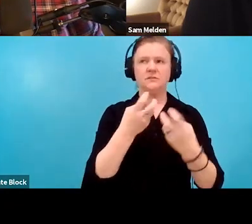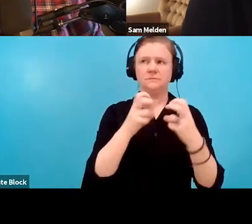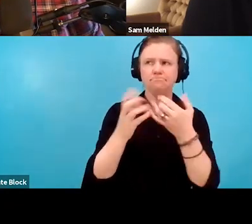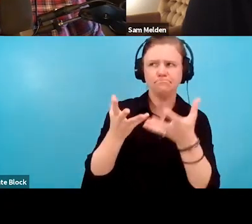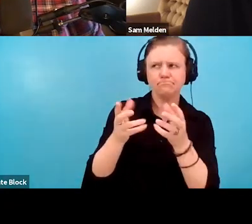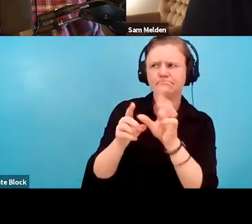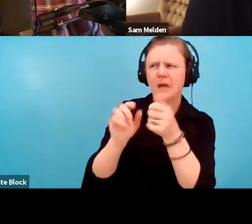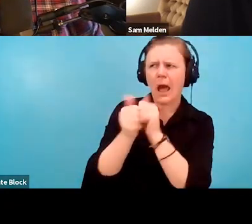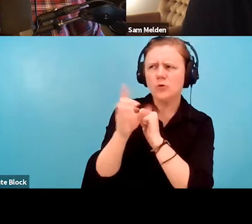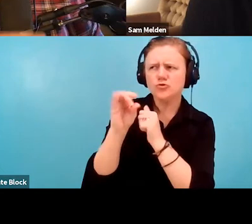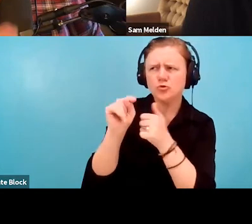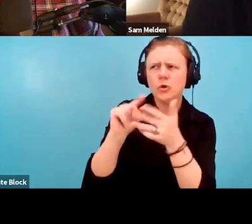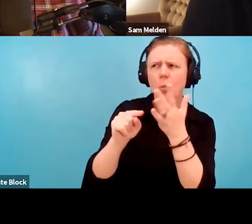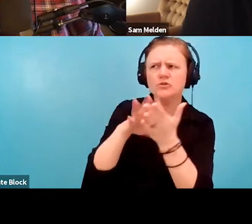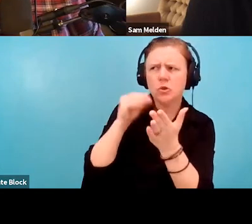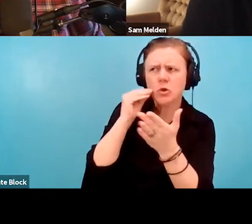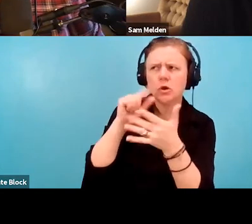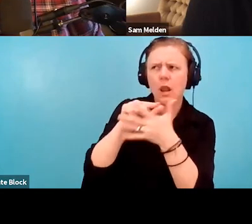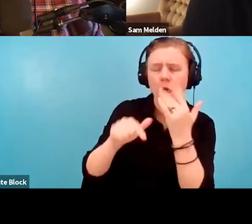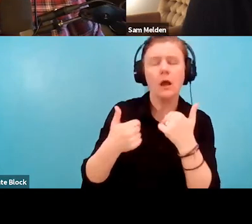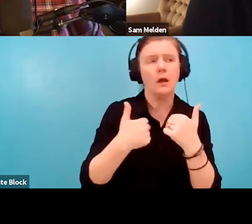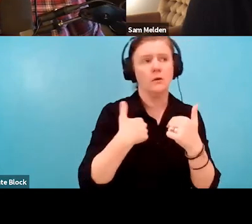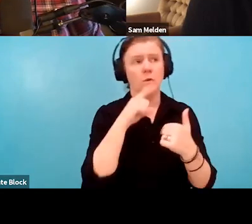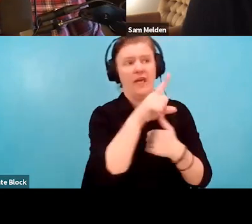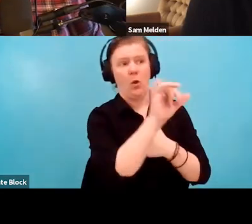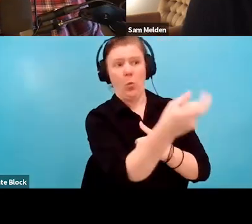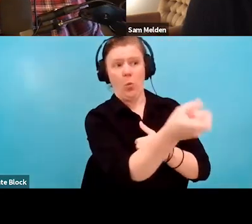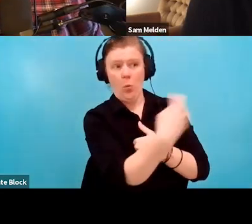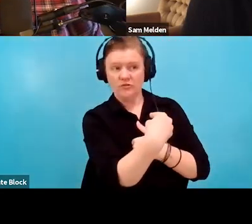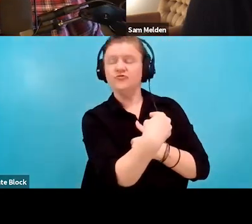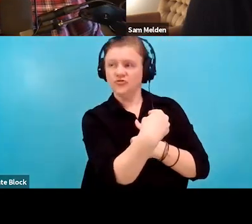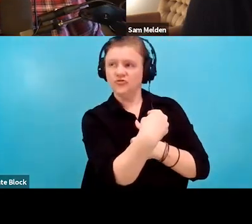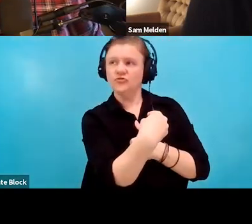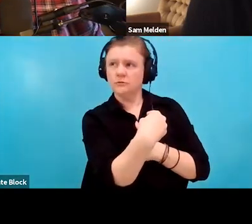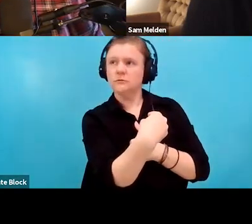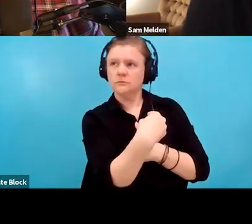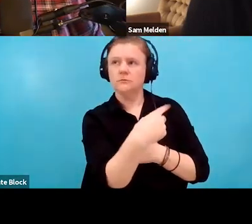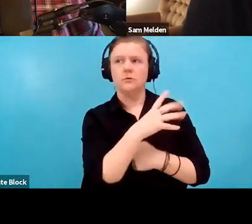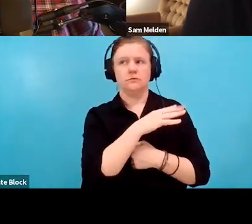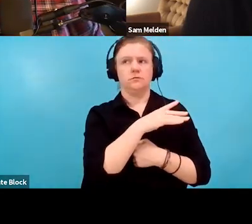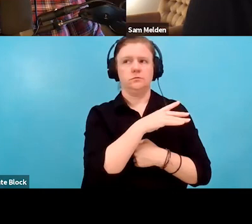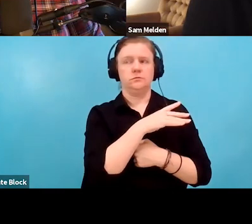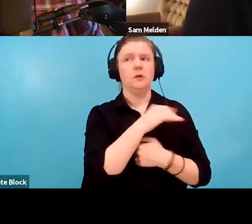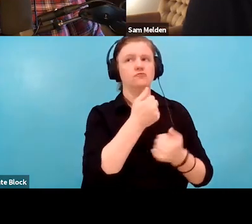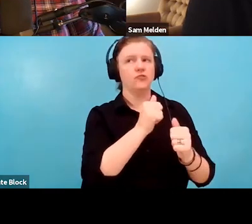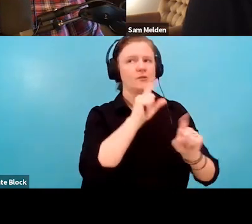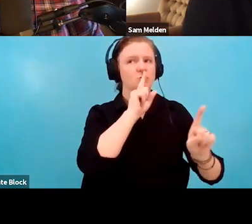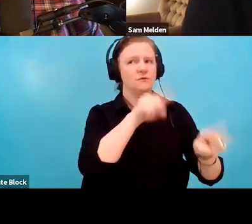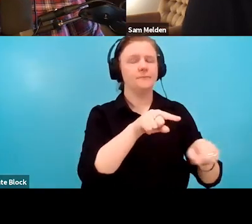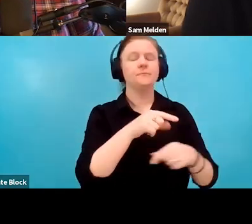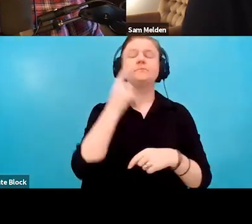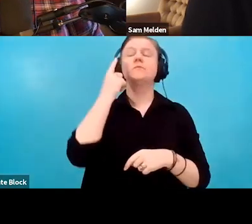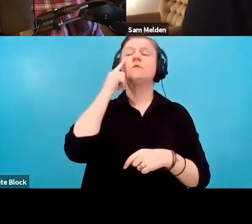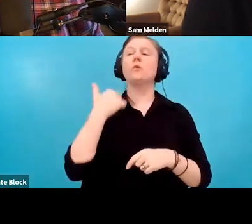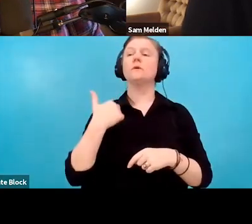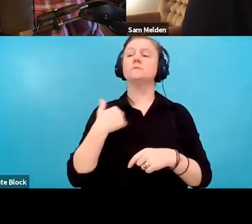is to address that question. And if you go, by the way, to accessmovie.org, you can download or view